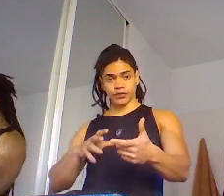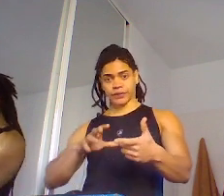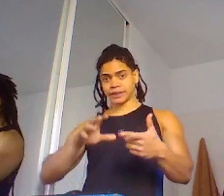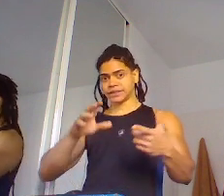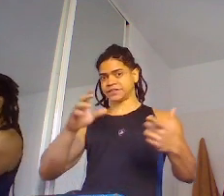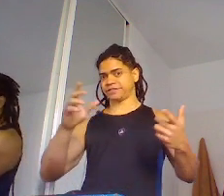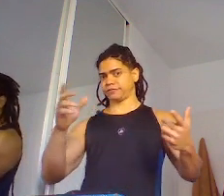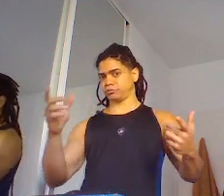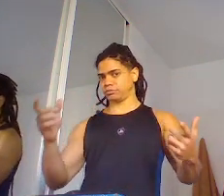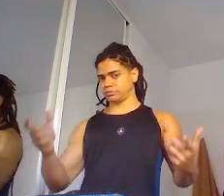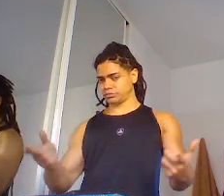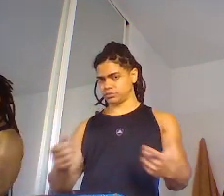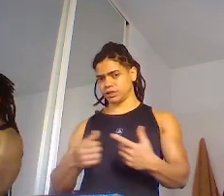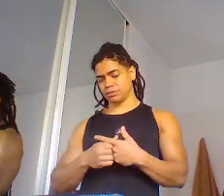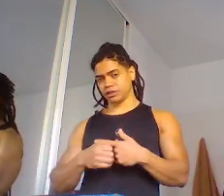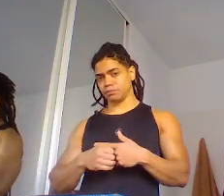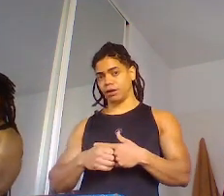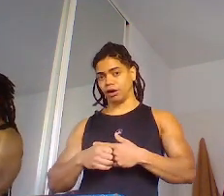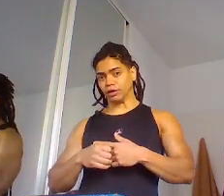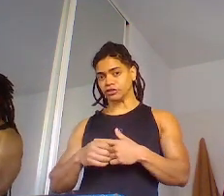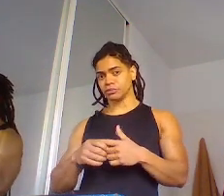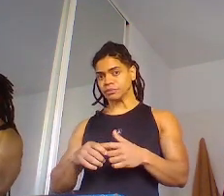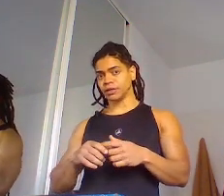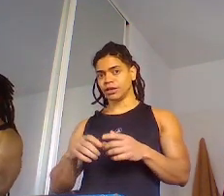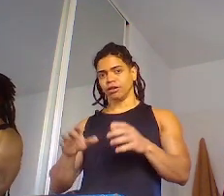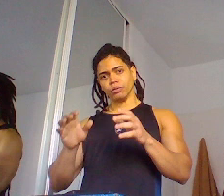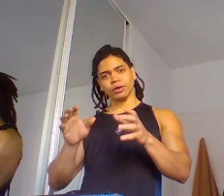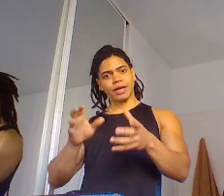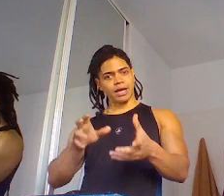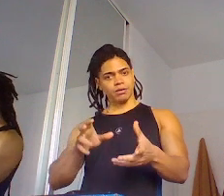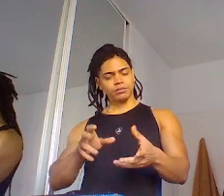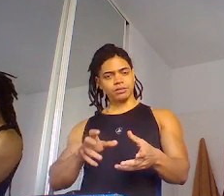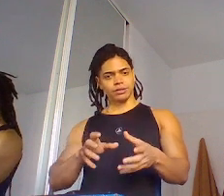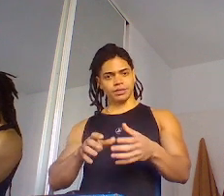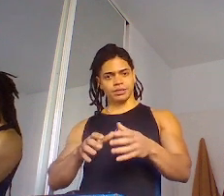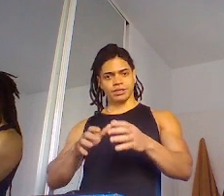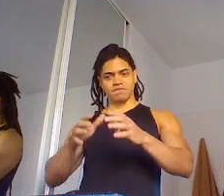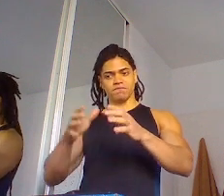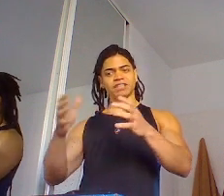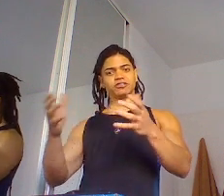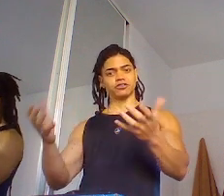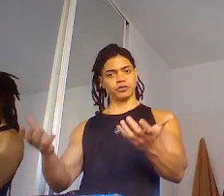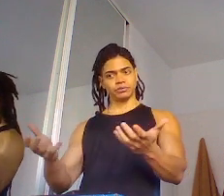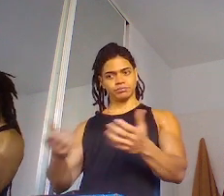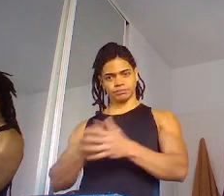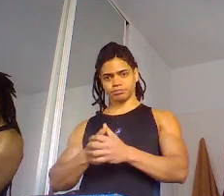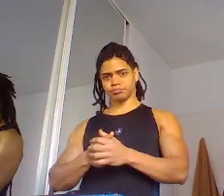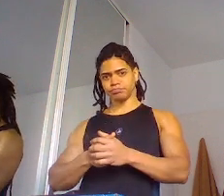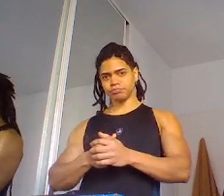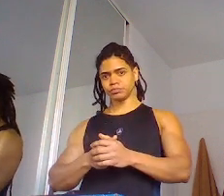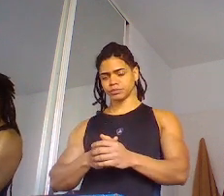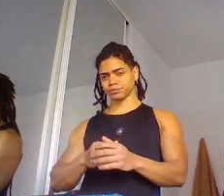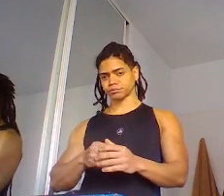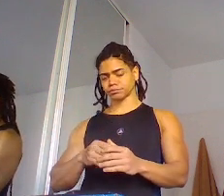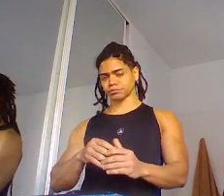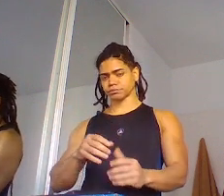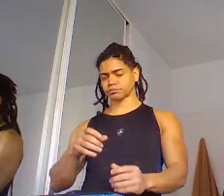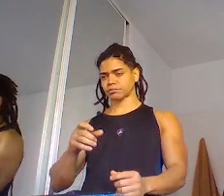The other is limited partnership, where now an investor